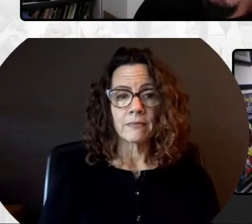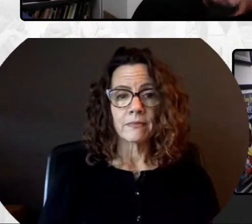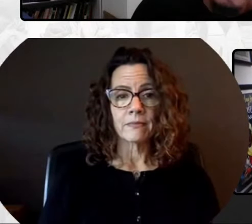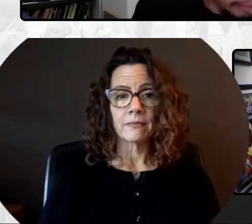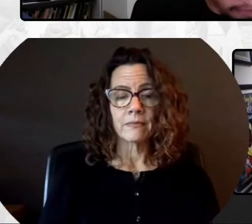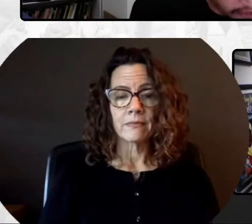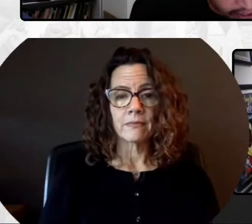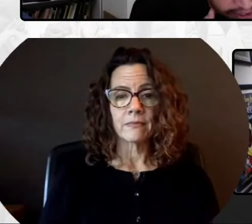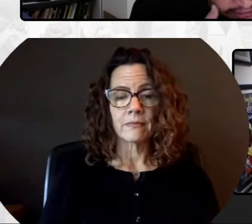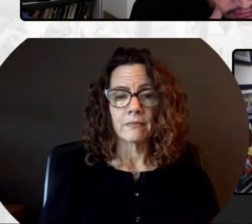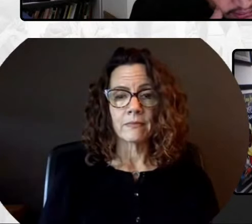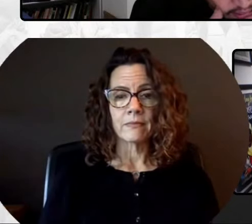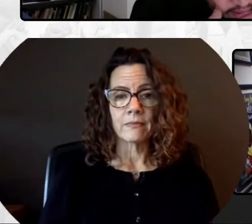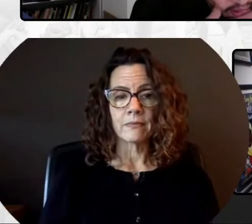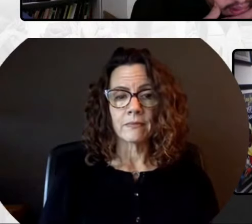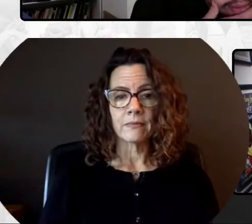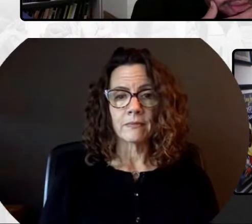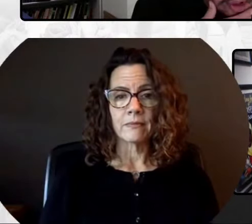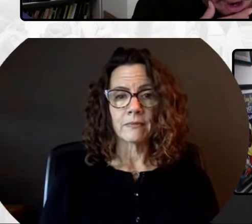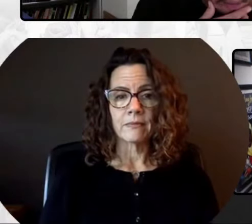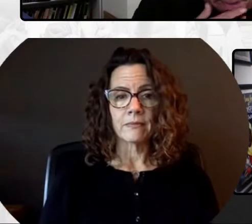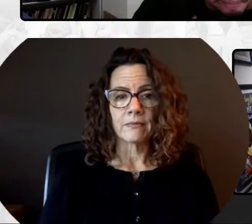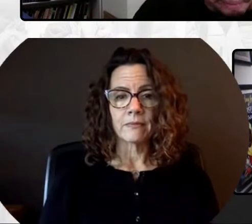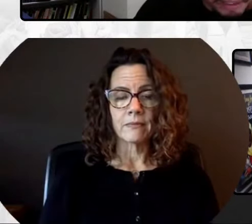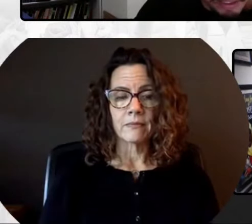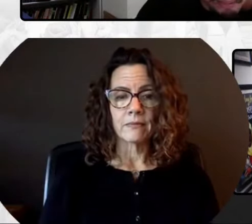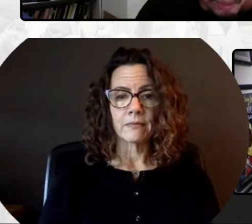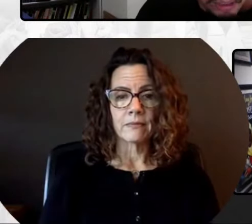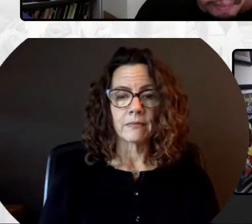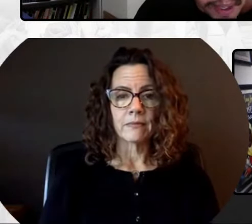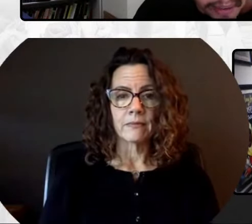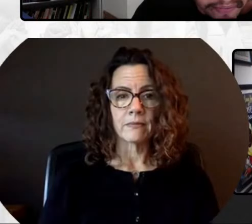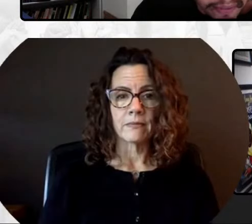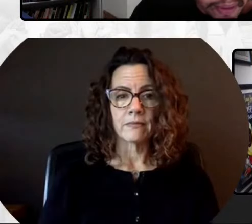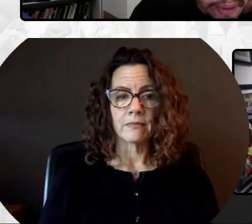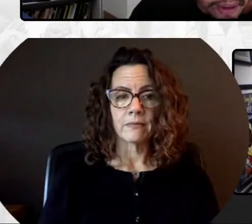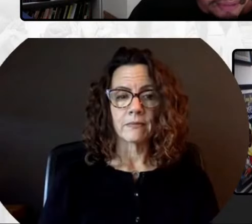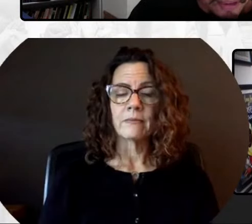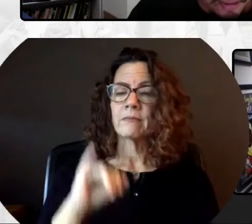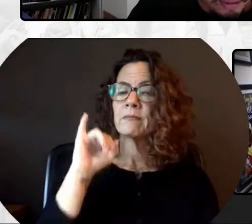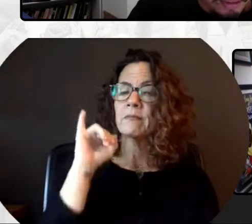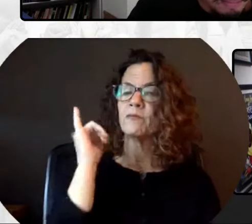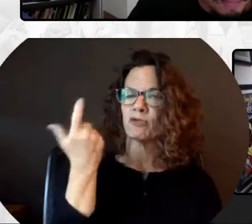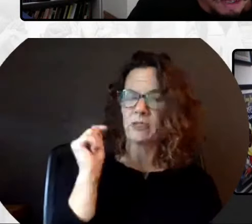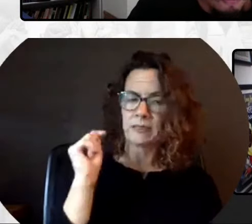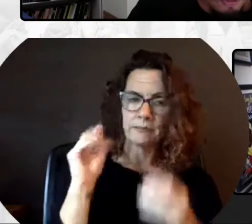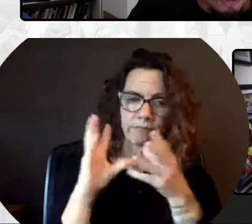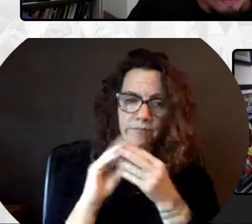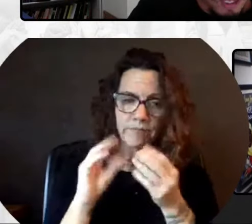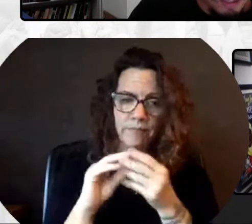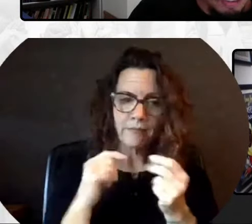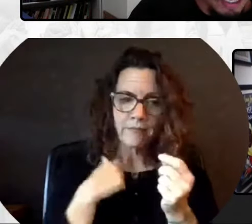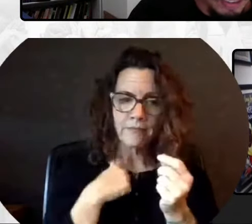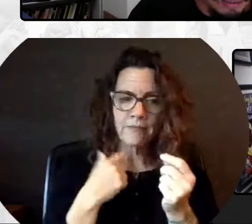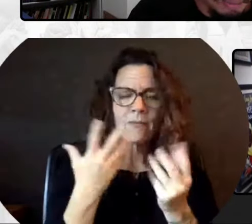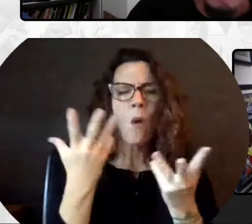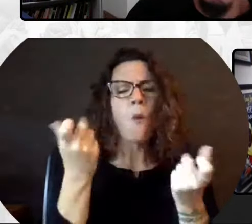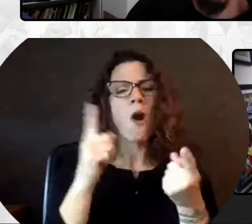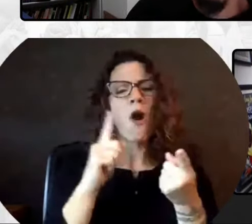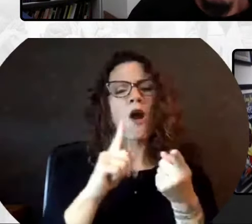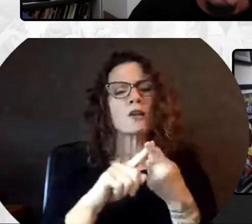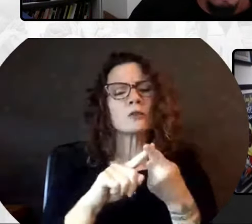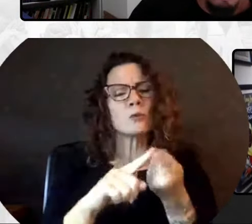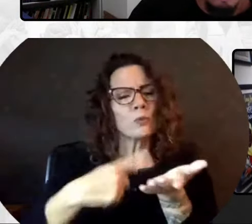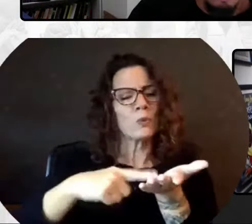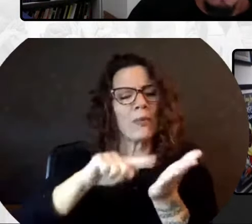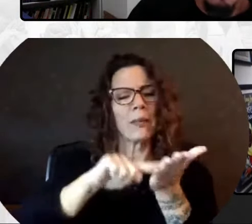I think that, you know, I want to play with the metaphor, the metaphors of cannibalizing people